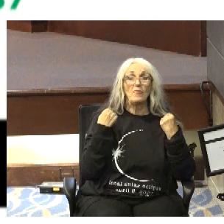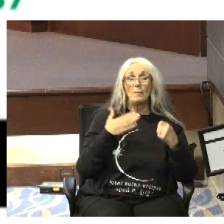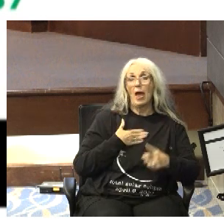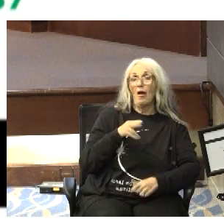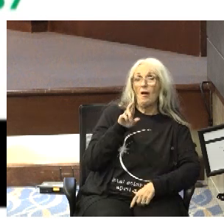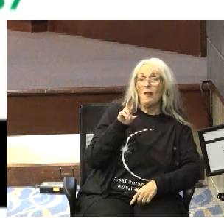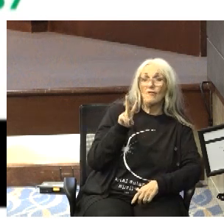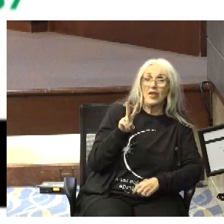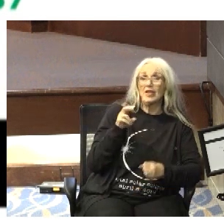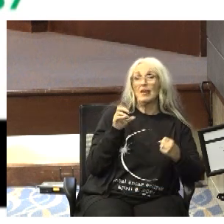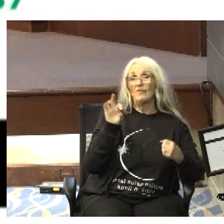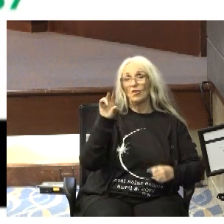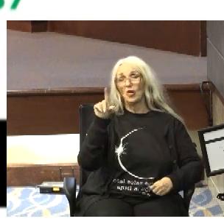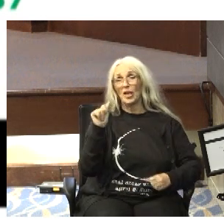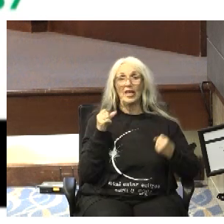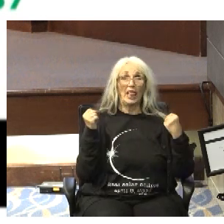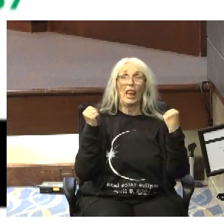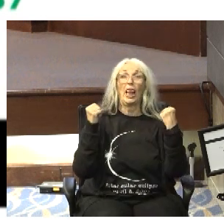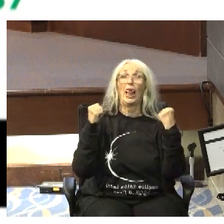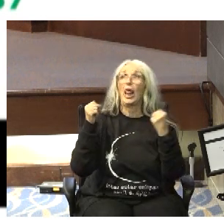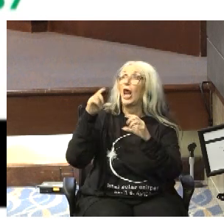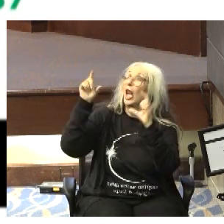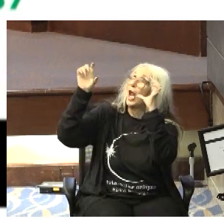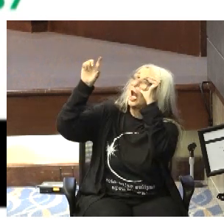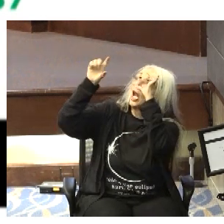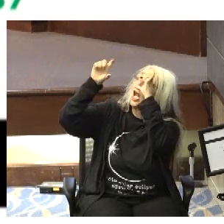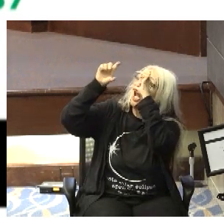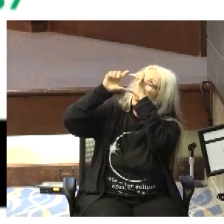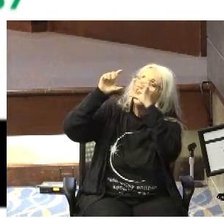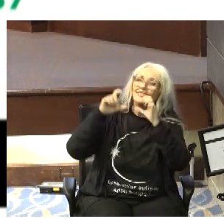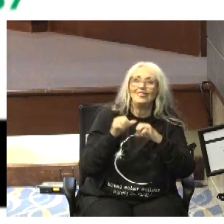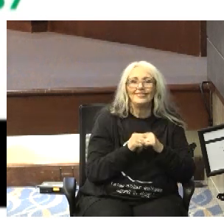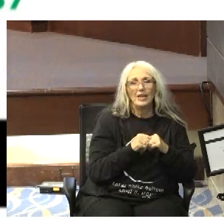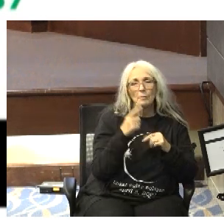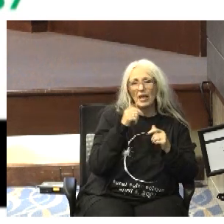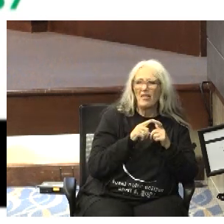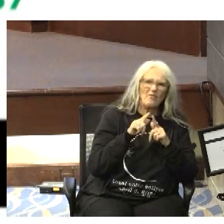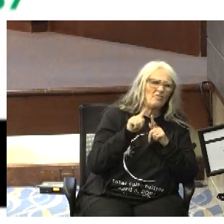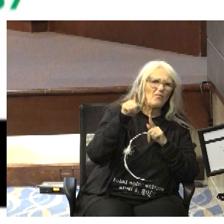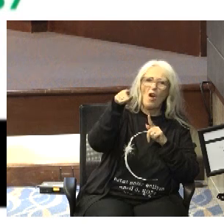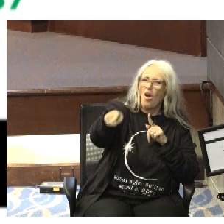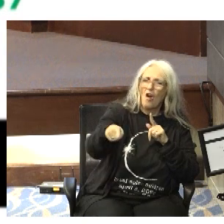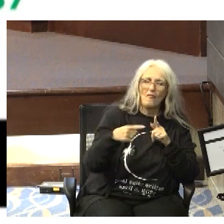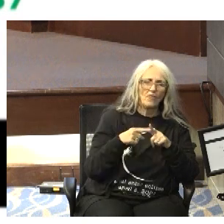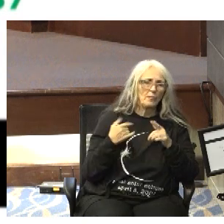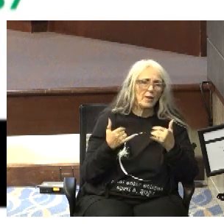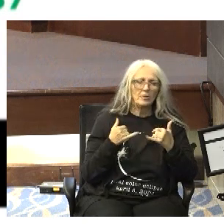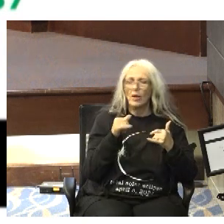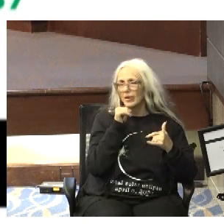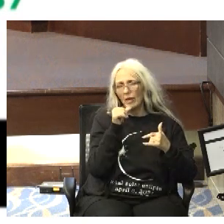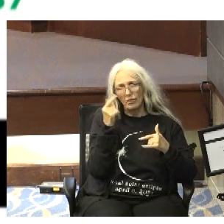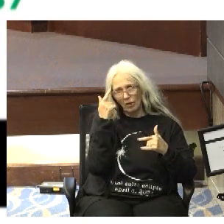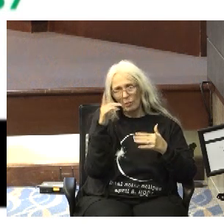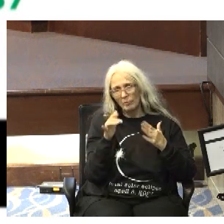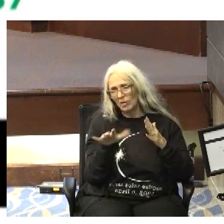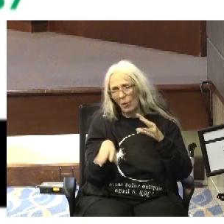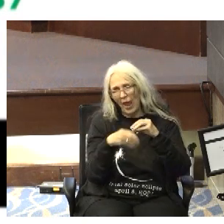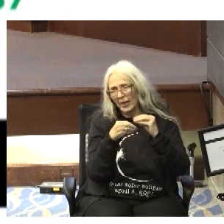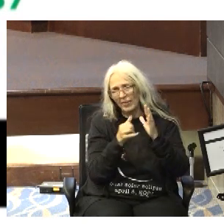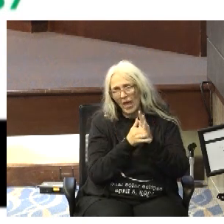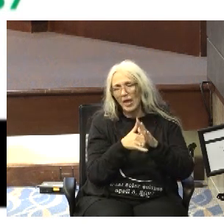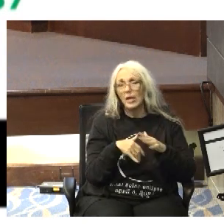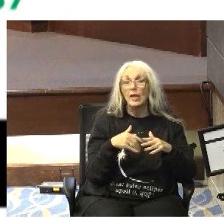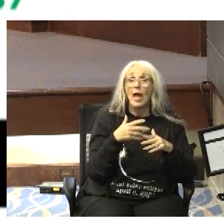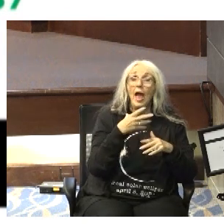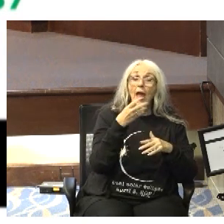So I have not accounted for that, A, because it's far out. The other thing I've not done is analyzed